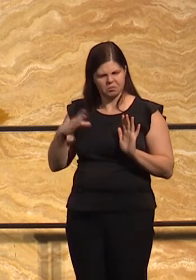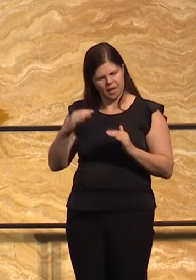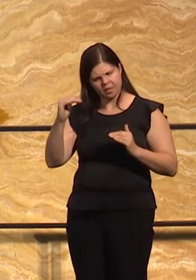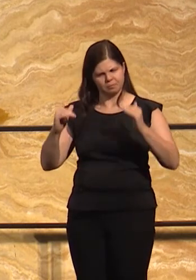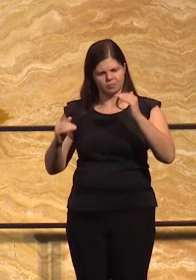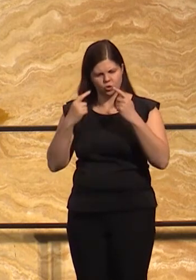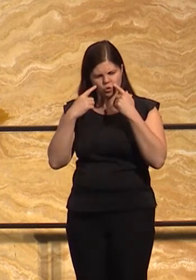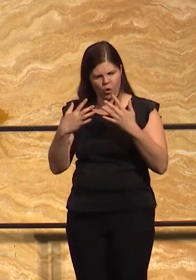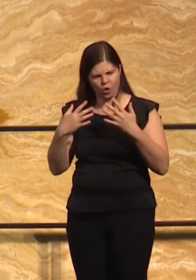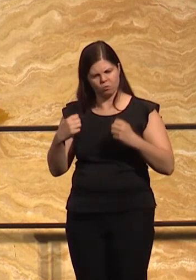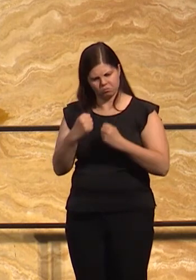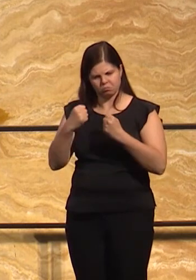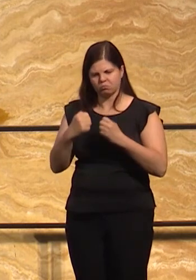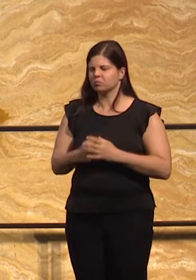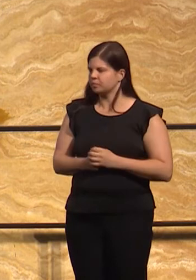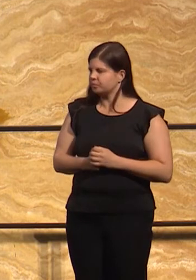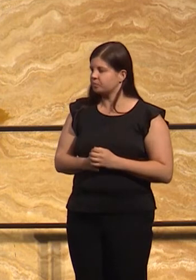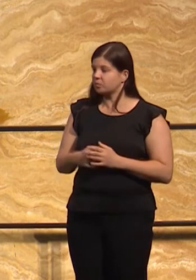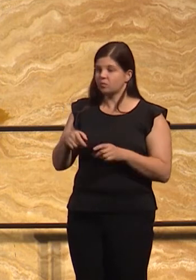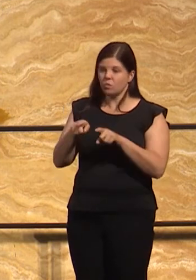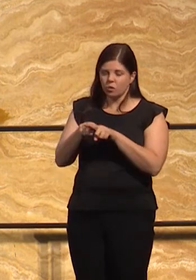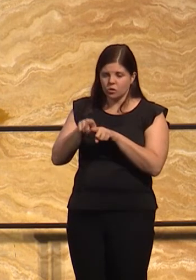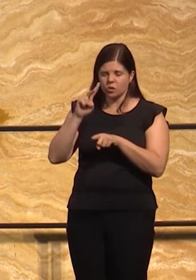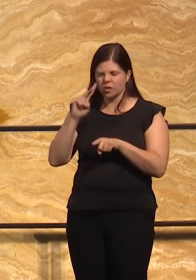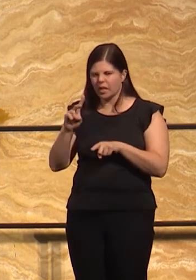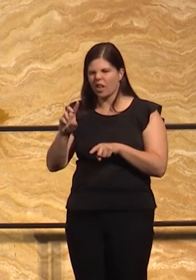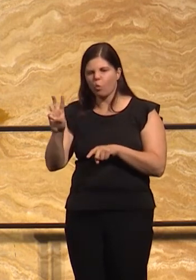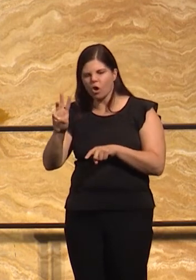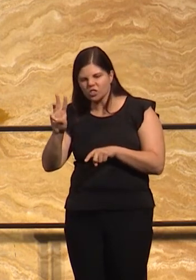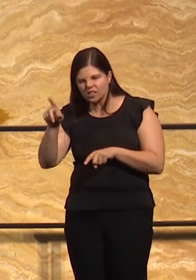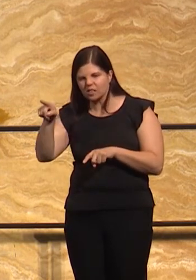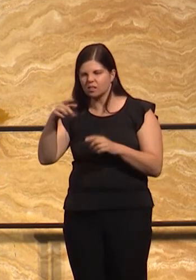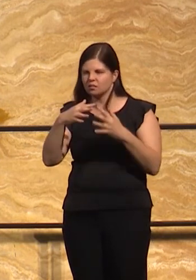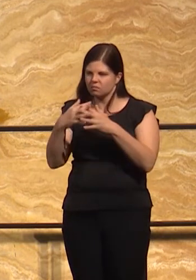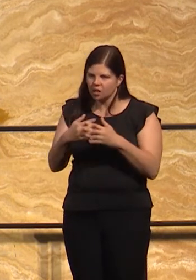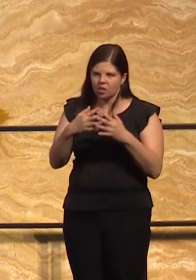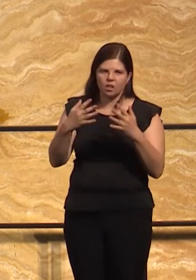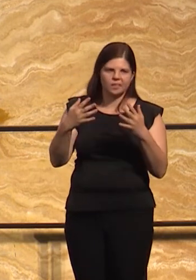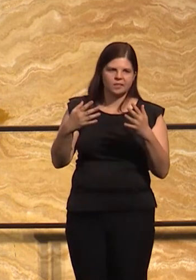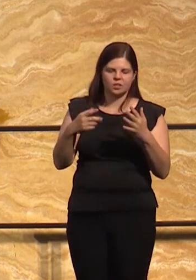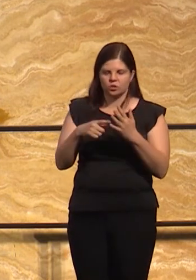in Washington, in the US Congress, in the European Union, all over in Australia, and so on.